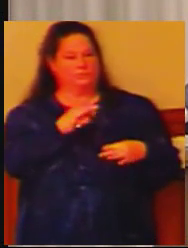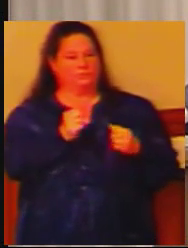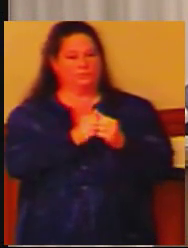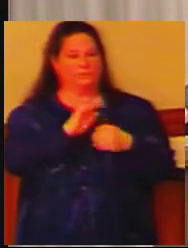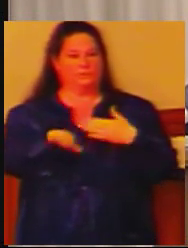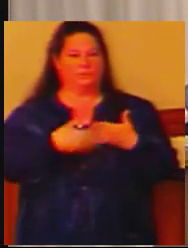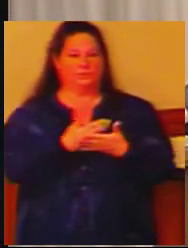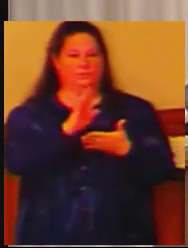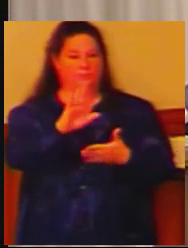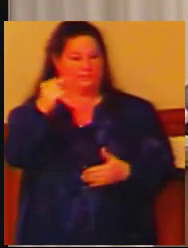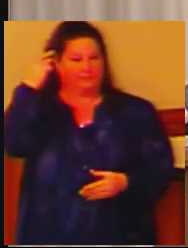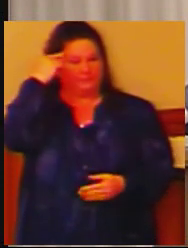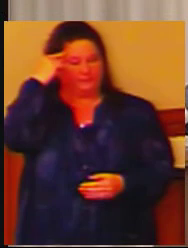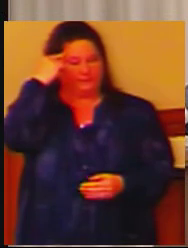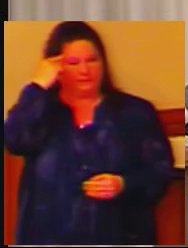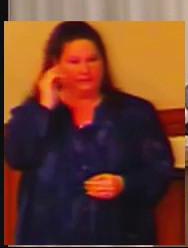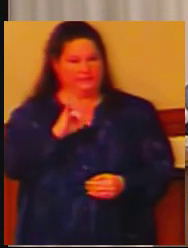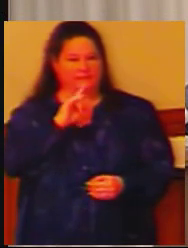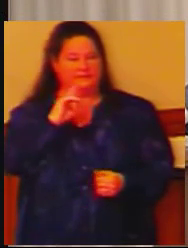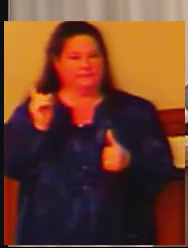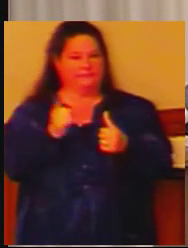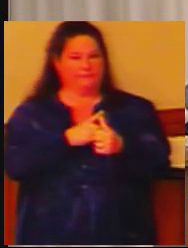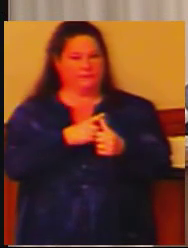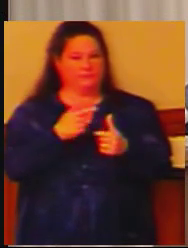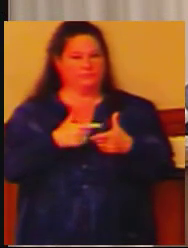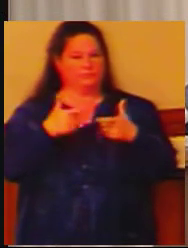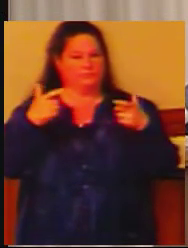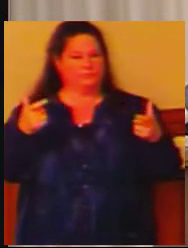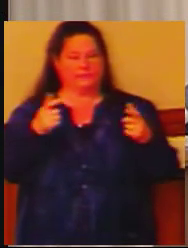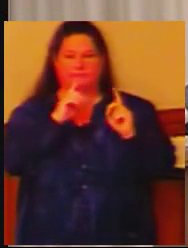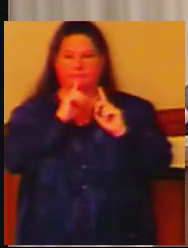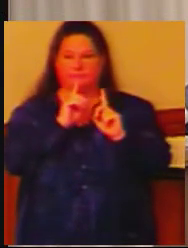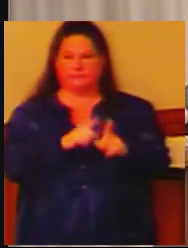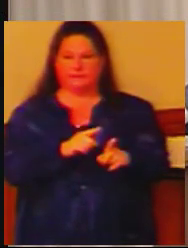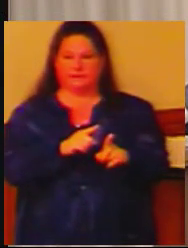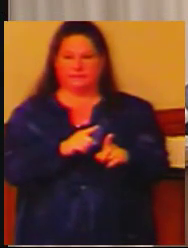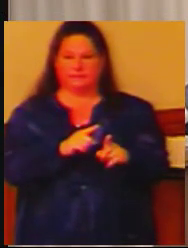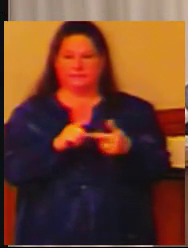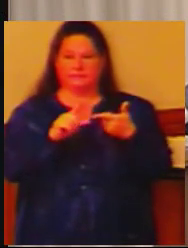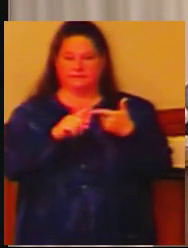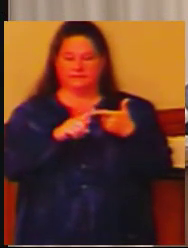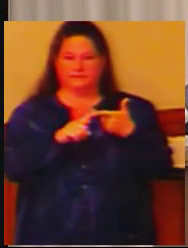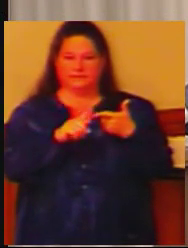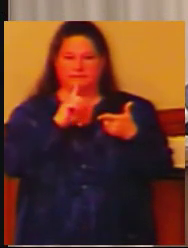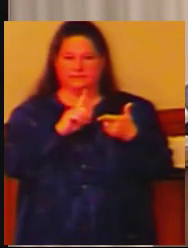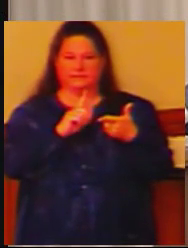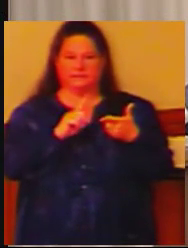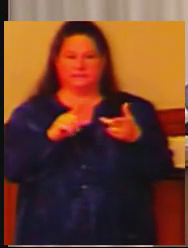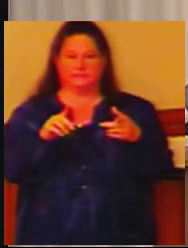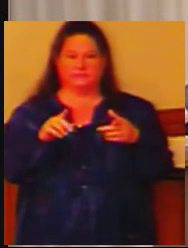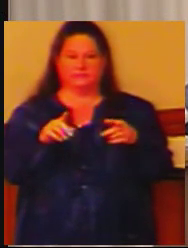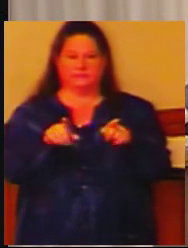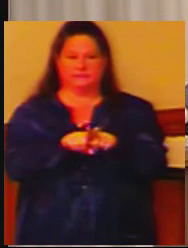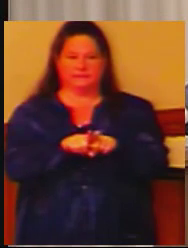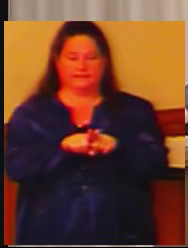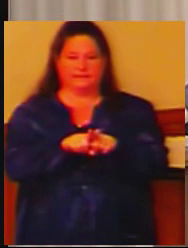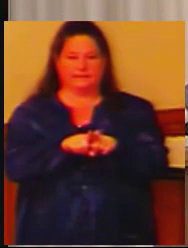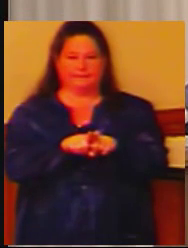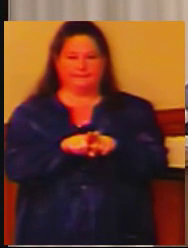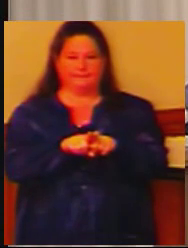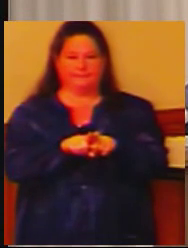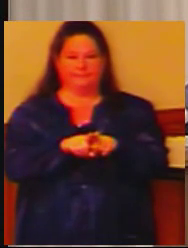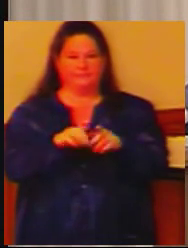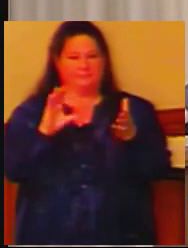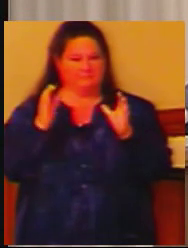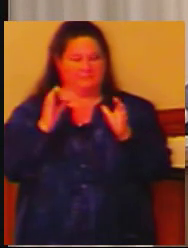all thy mind. This is the first and great commandment. The second is like unto it,